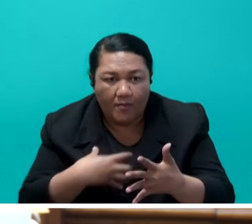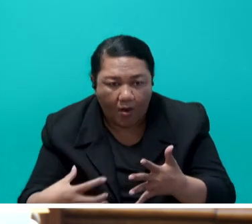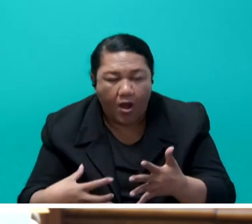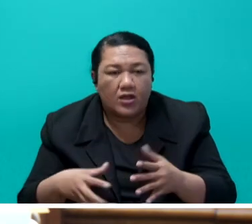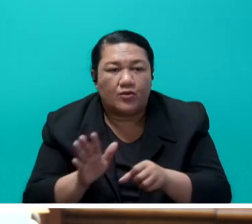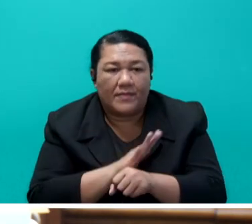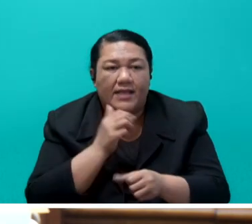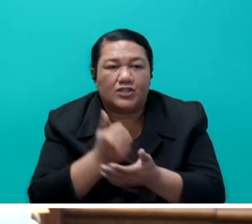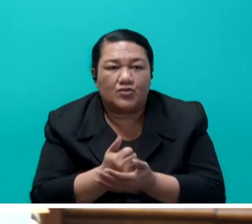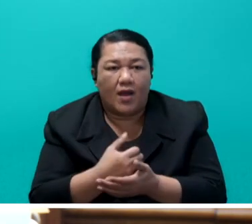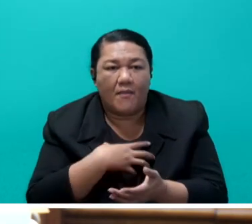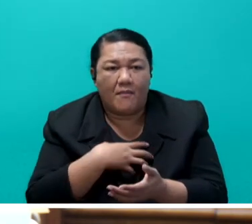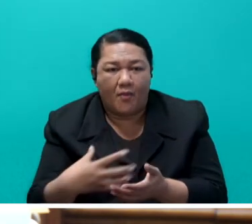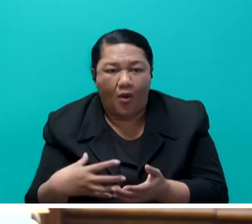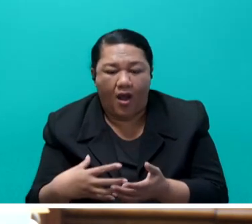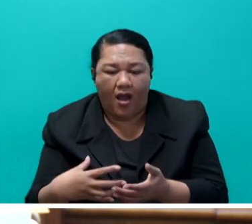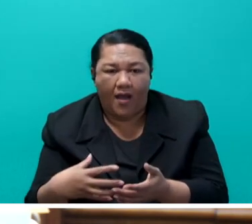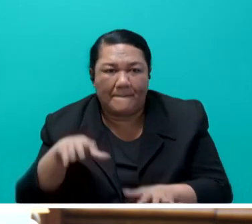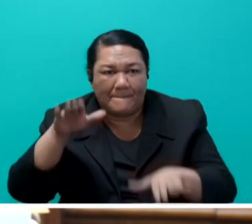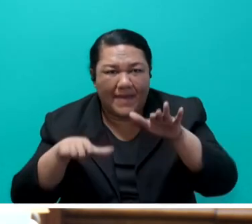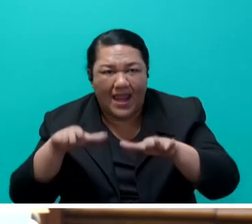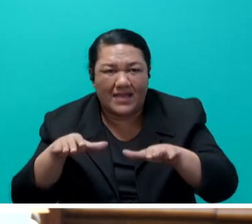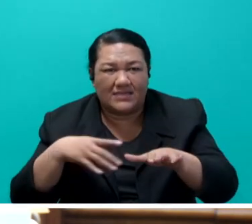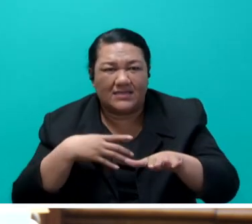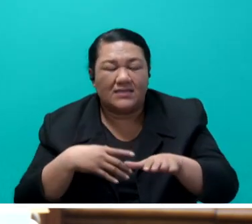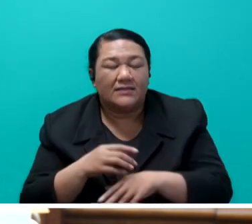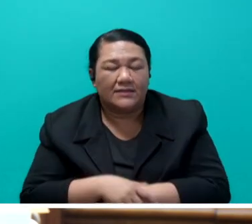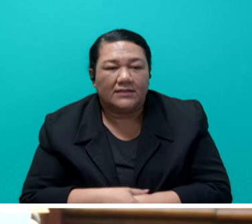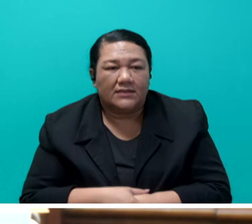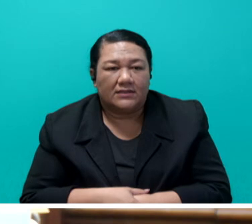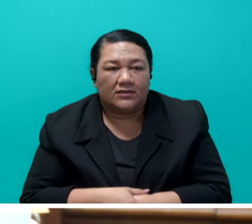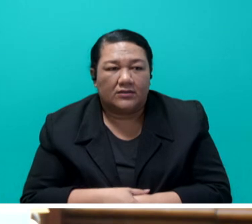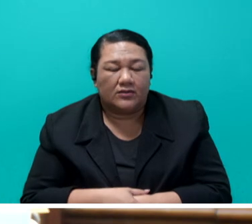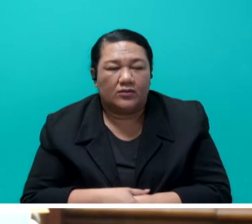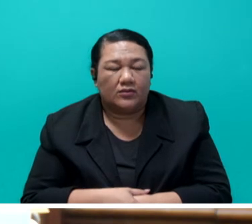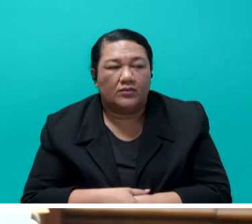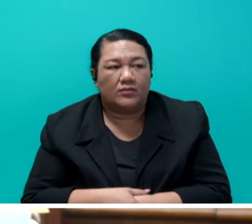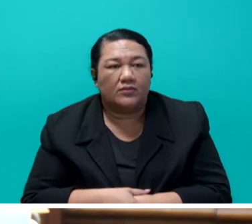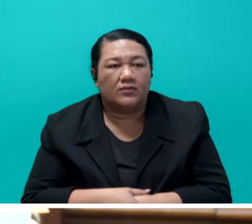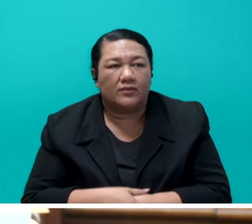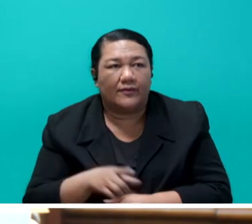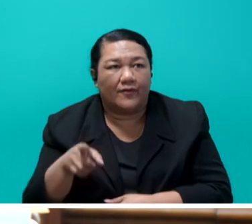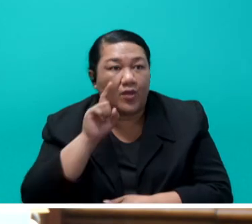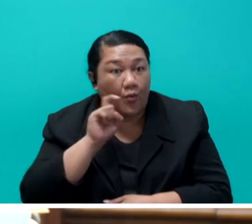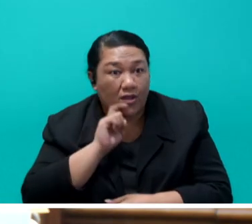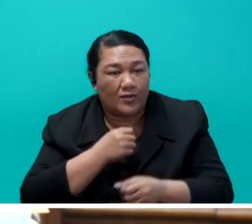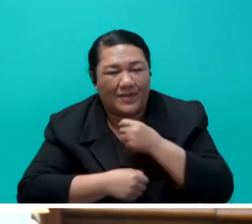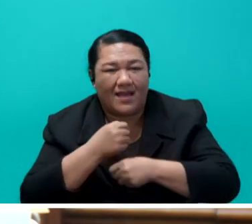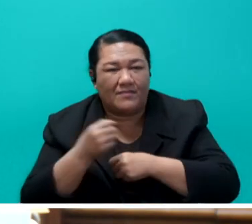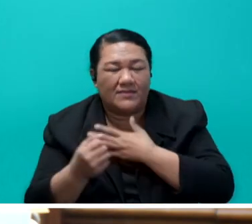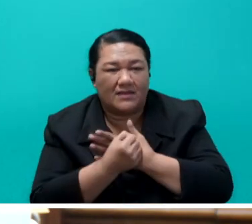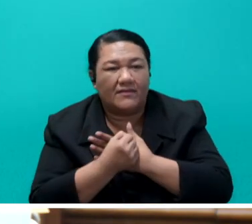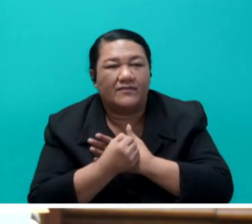That reduces the concentration of radioactive materials to levels well below those deemed to be of concern.